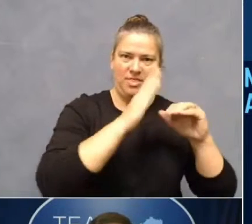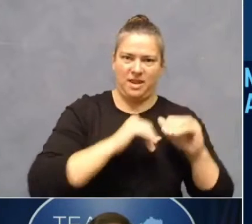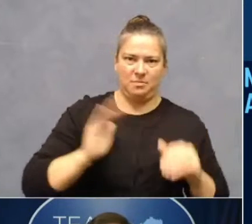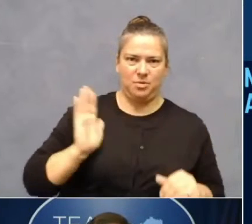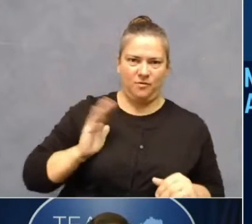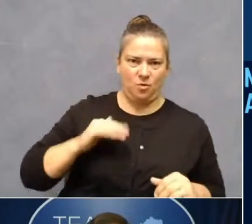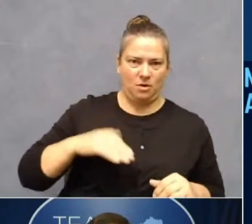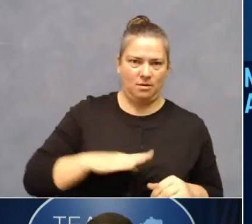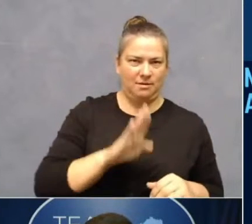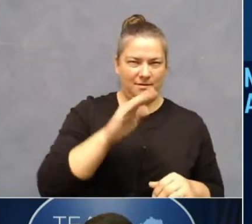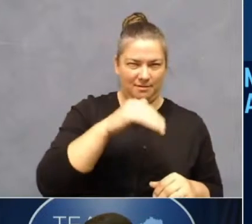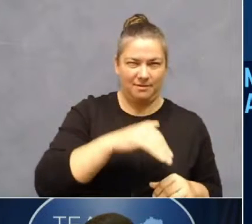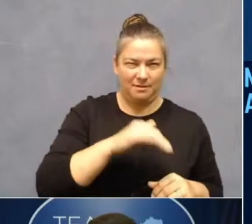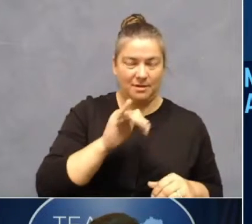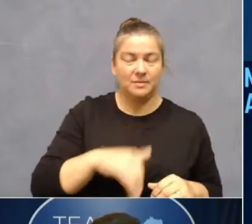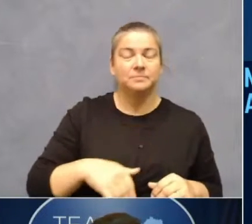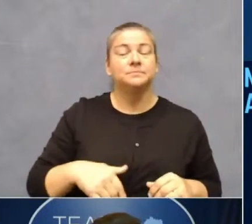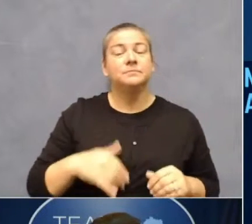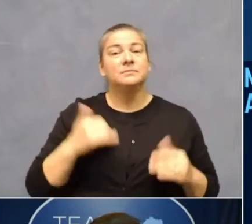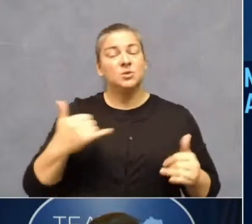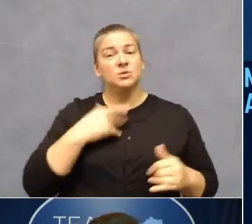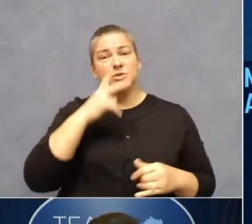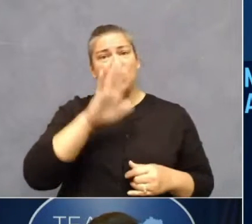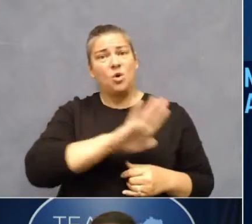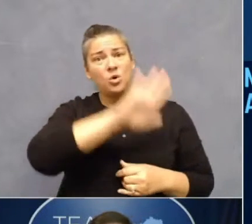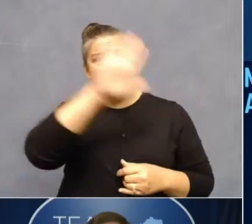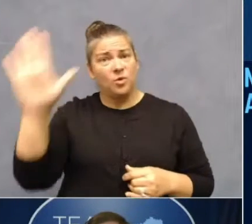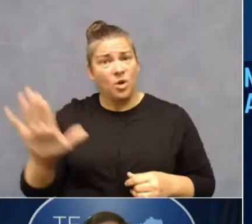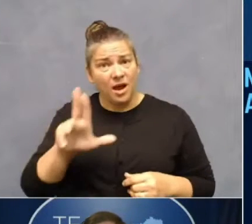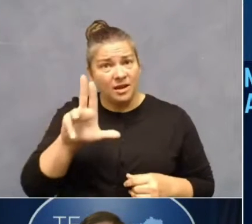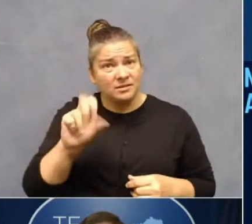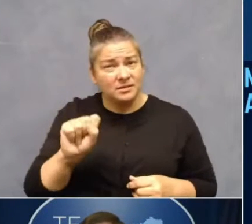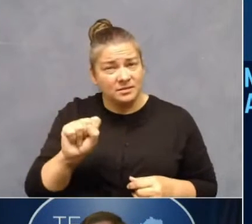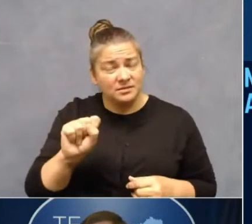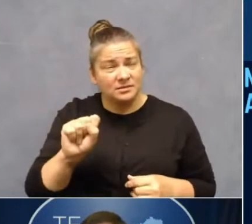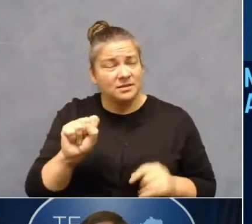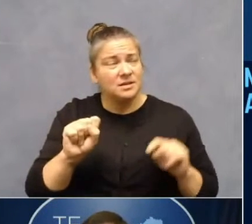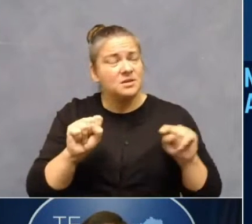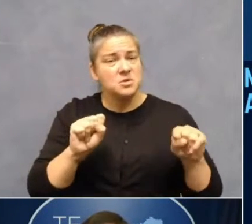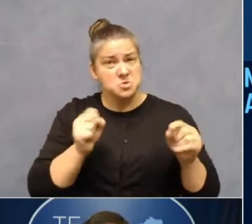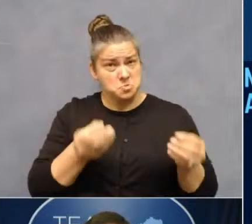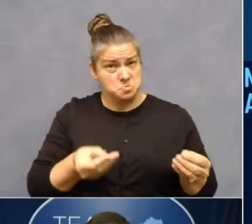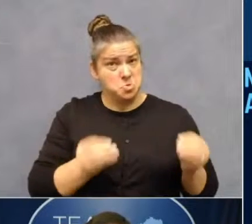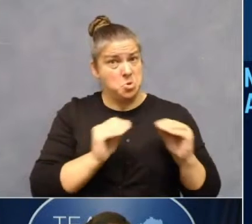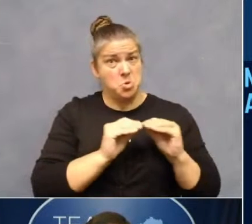over the country, again, not just more than ever before, but everywhere.